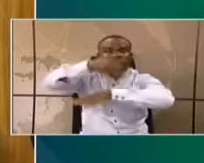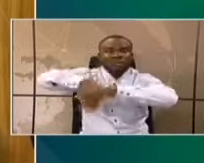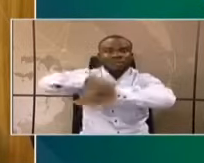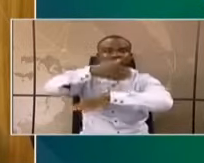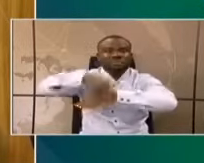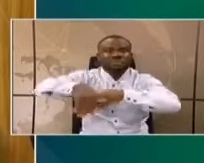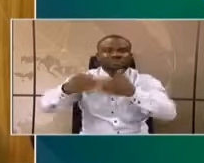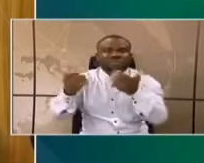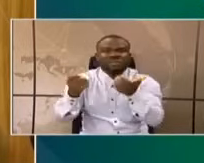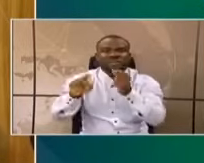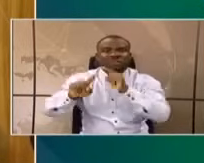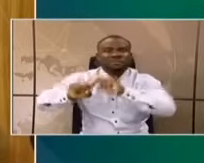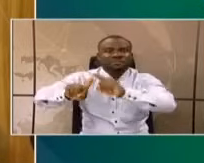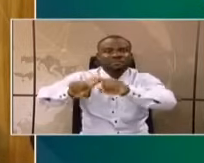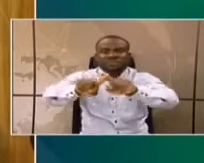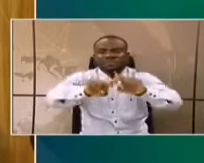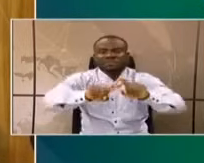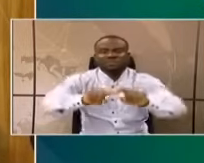nations.